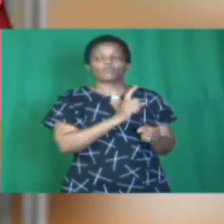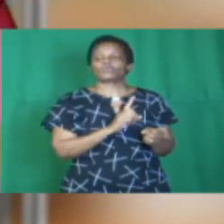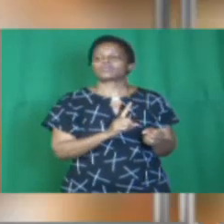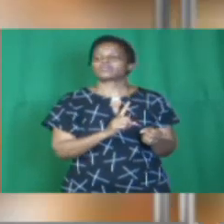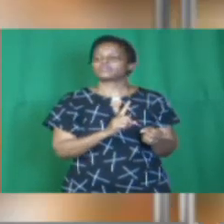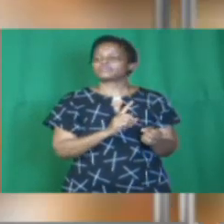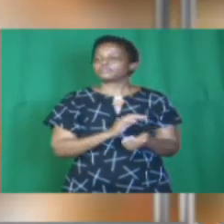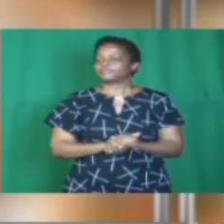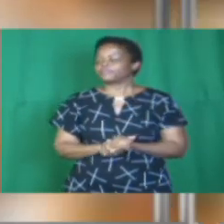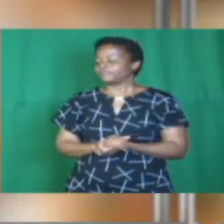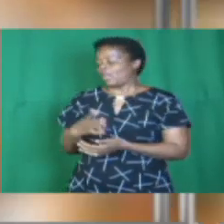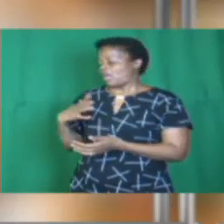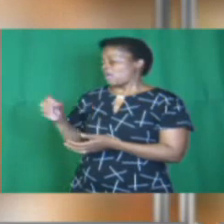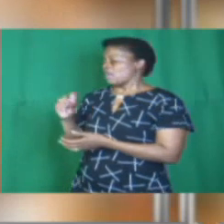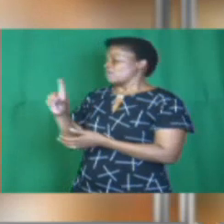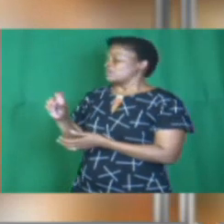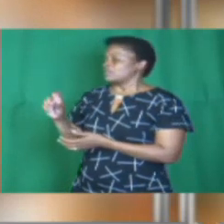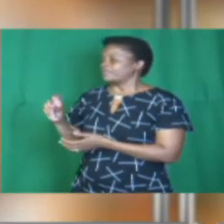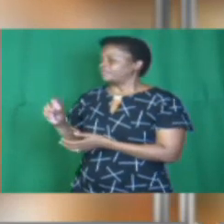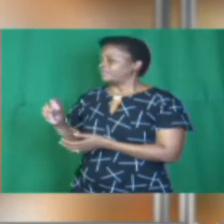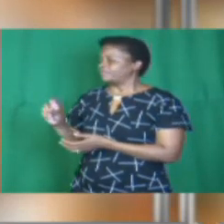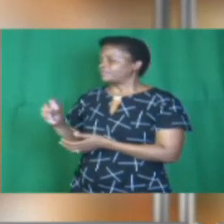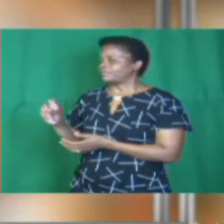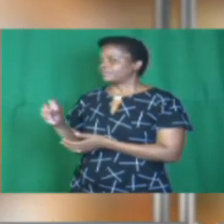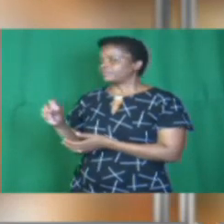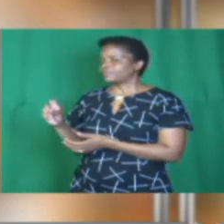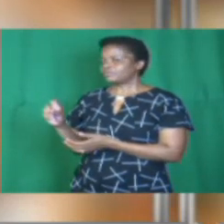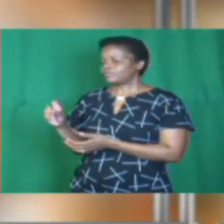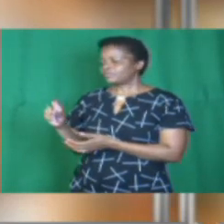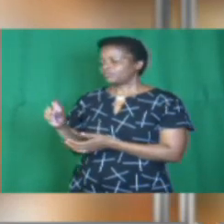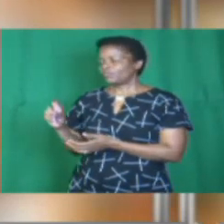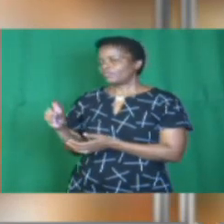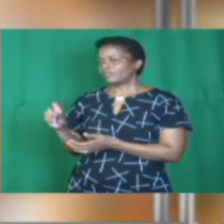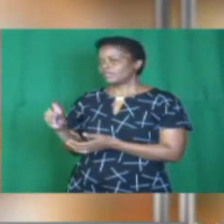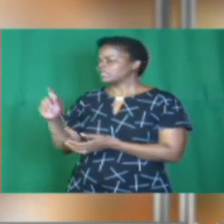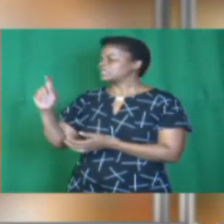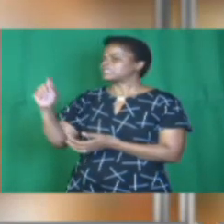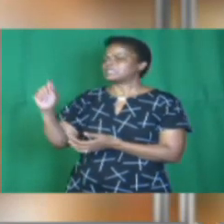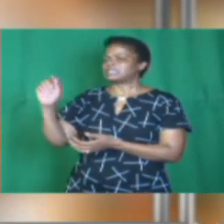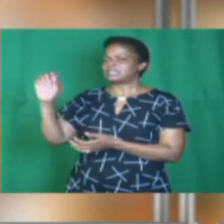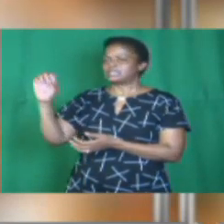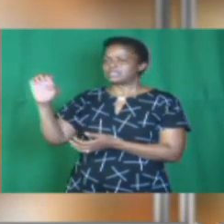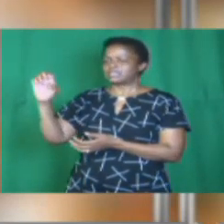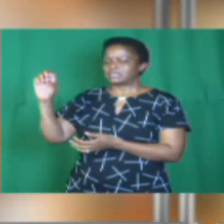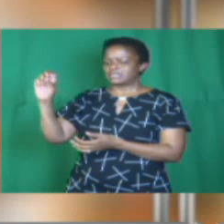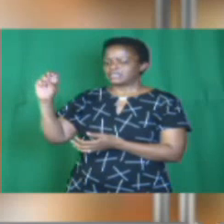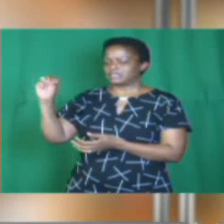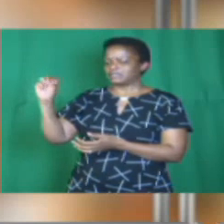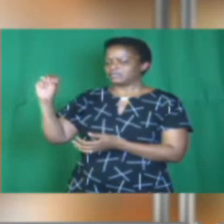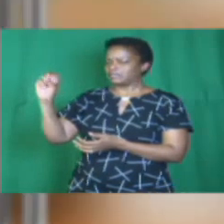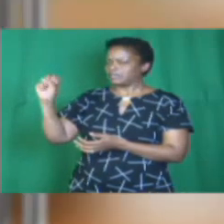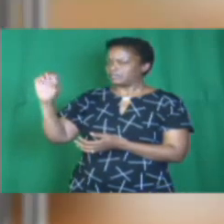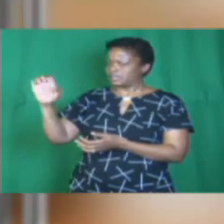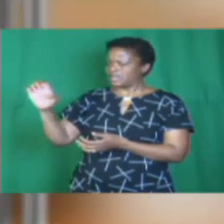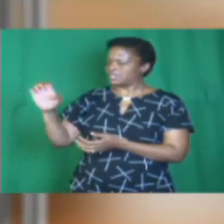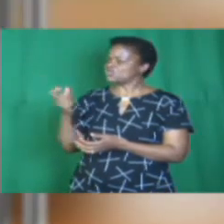Yes. All right. And the other question is, in which tense should a descriptive composition be? The